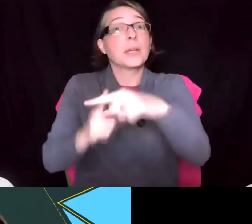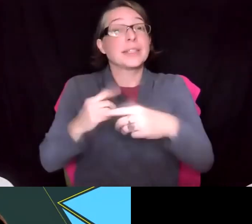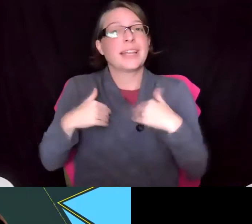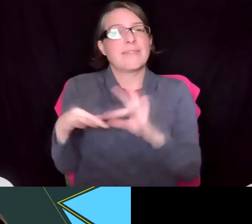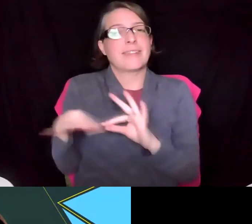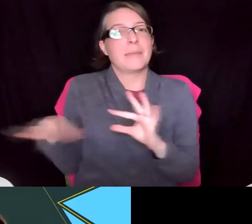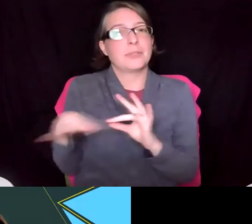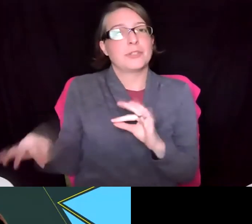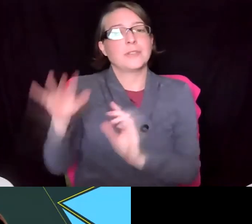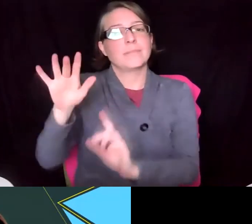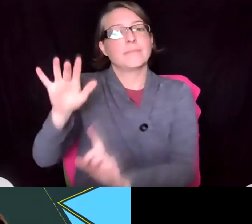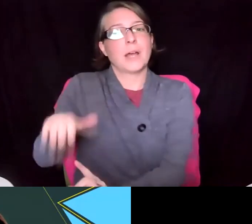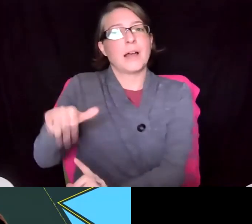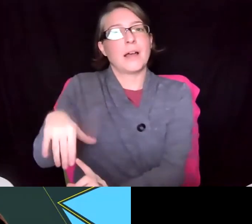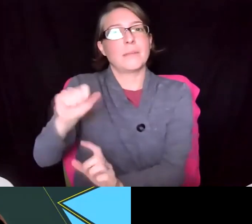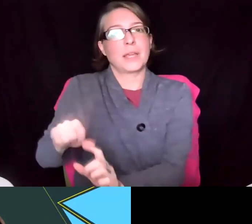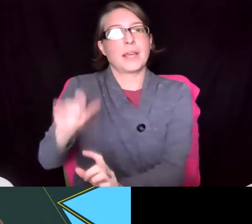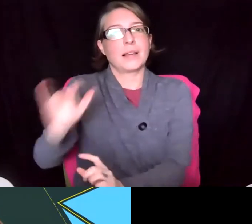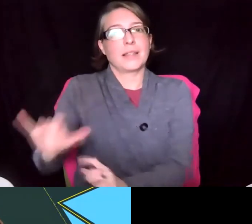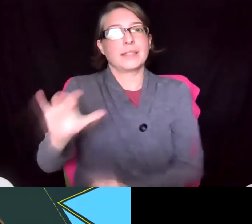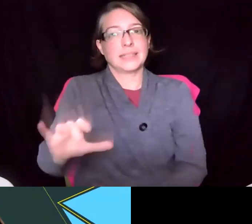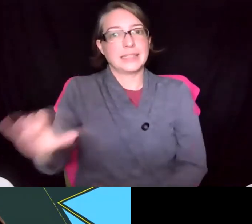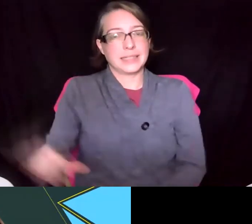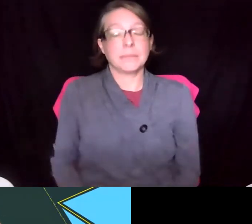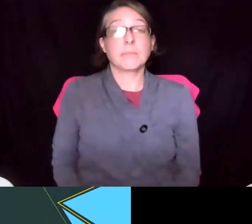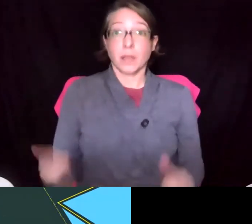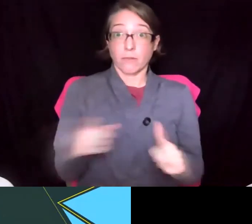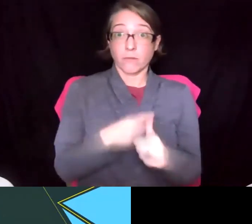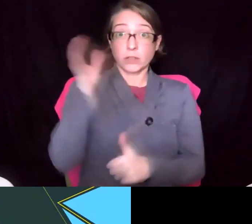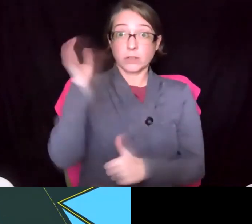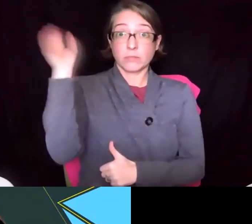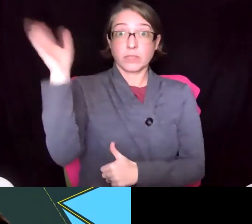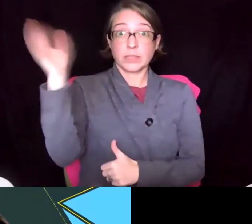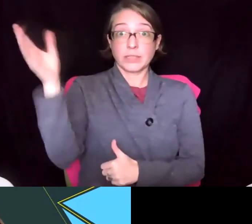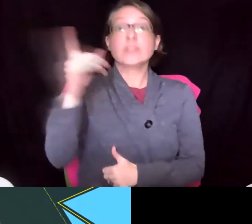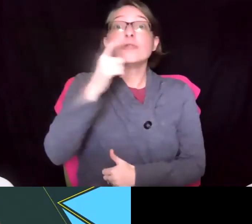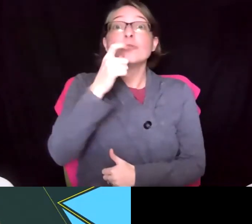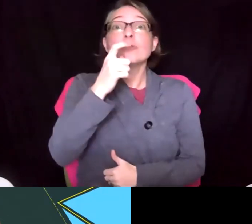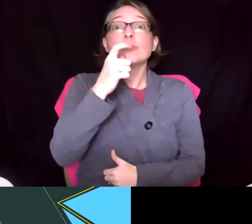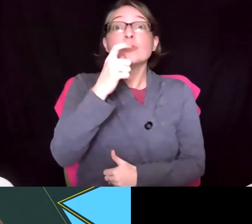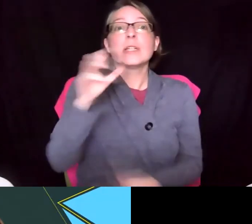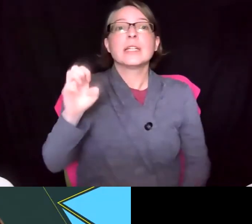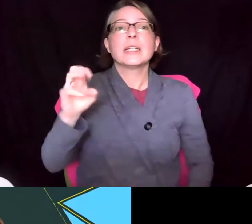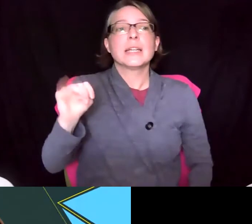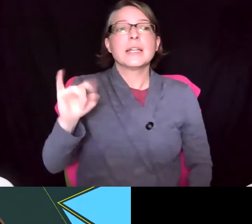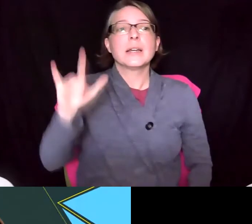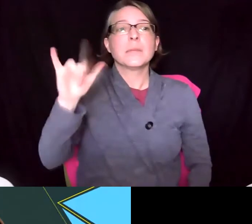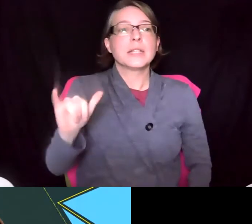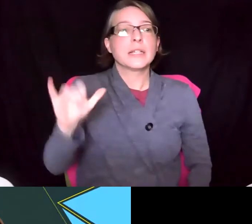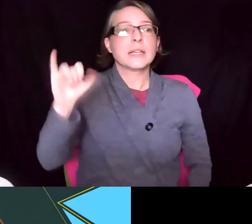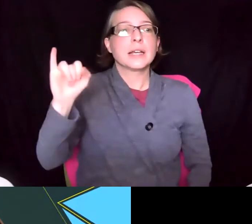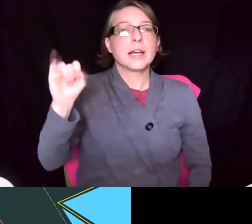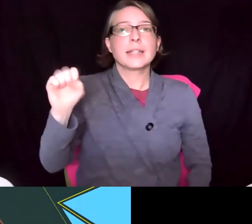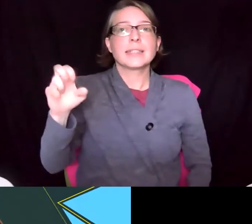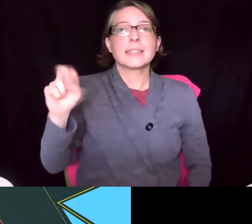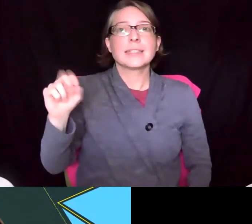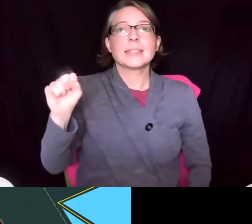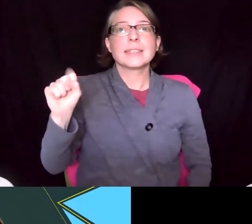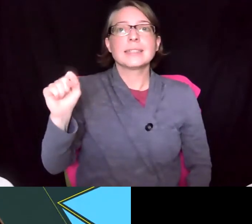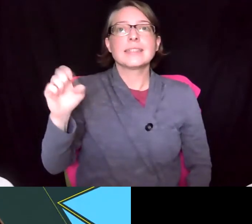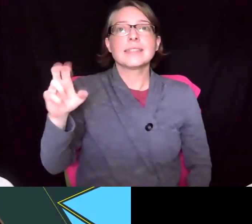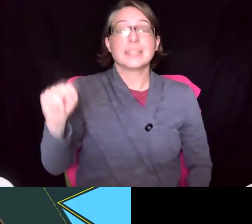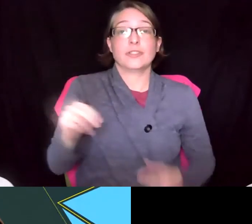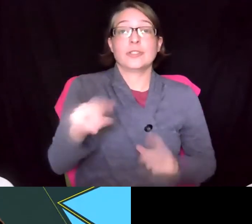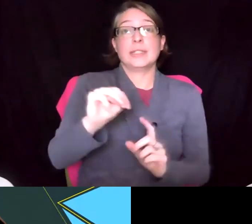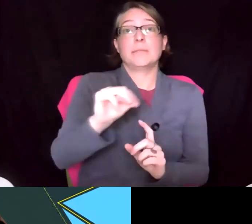first presentation today will be presented by Emily Isenstein, who is an MD and PhD student at the University